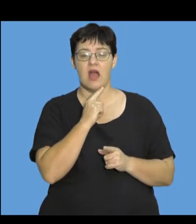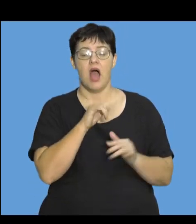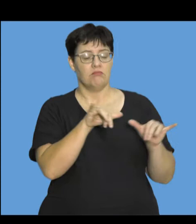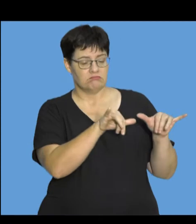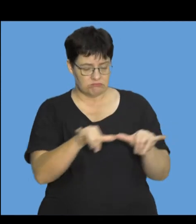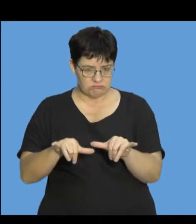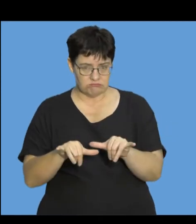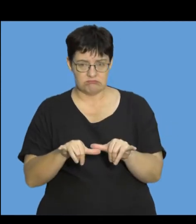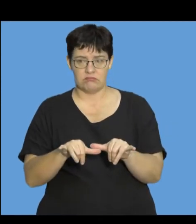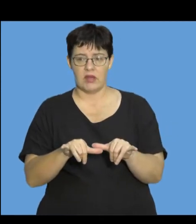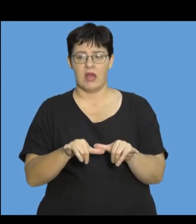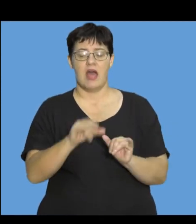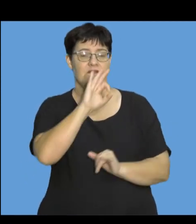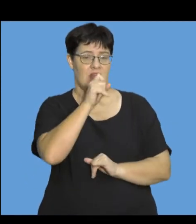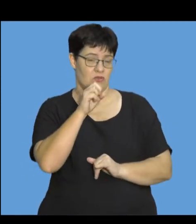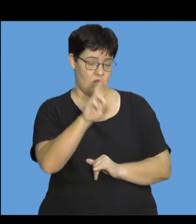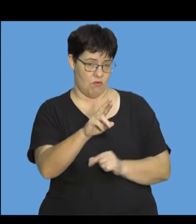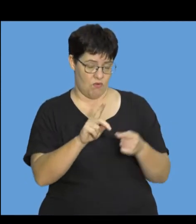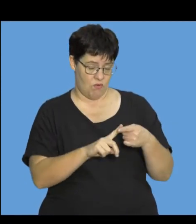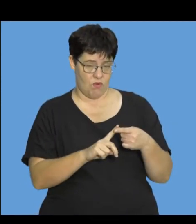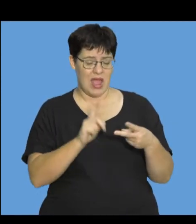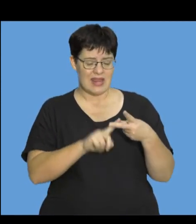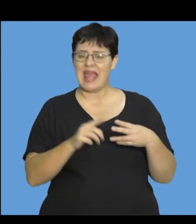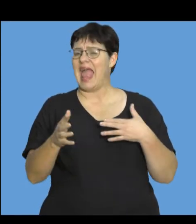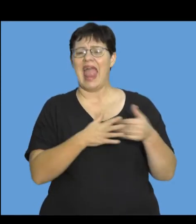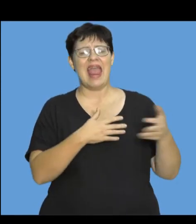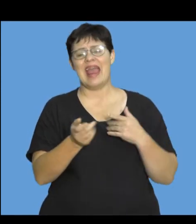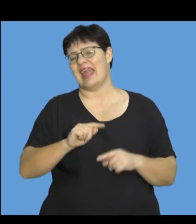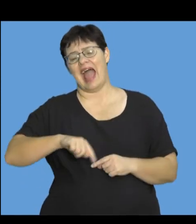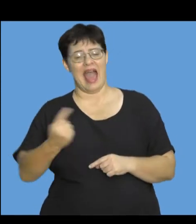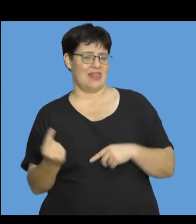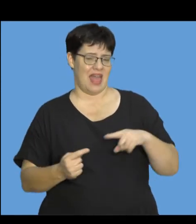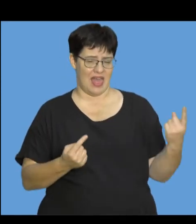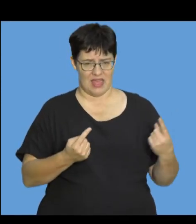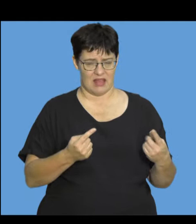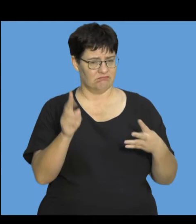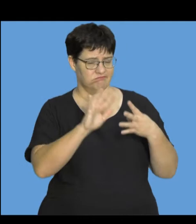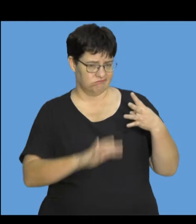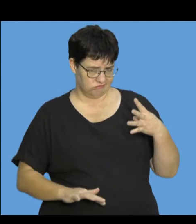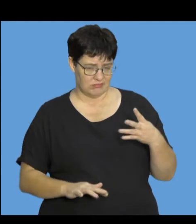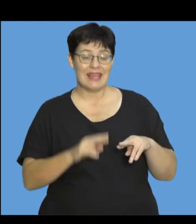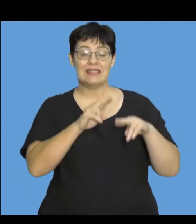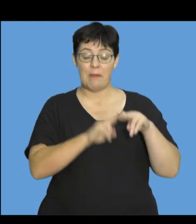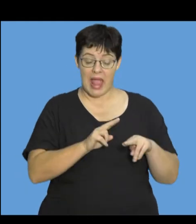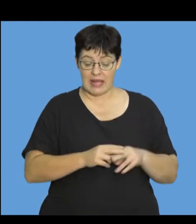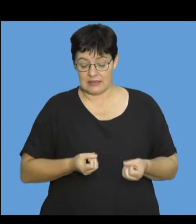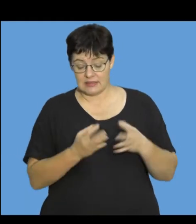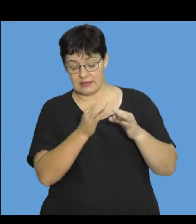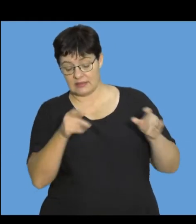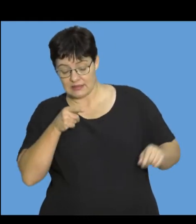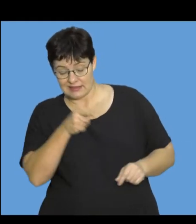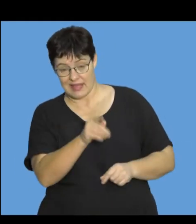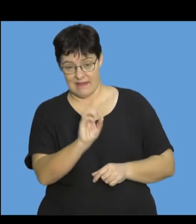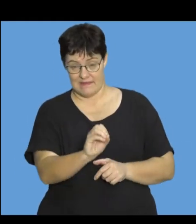of factorization, and then any other type of factorization depending on the expression that you have at that